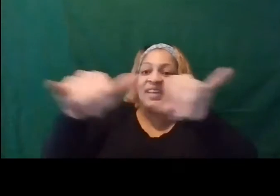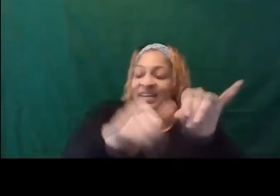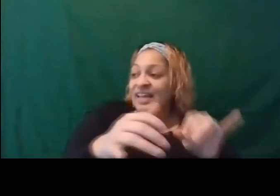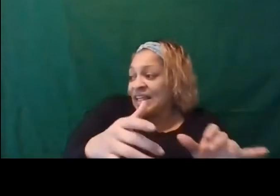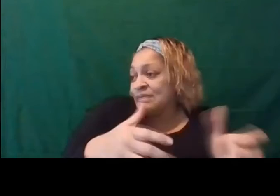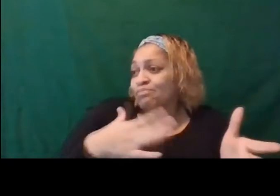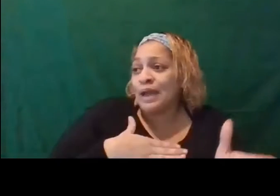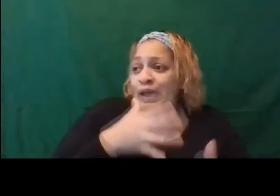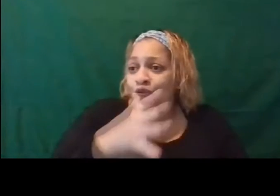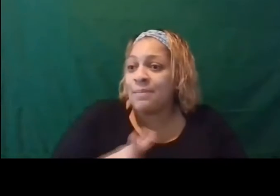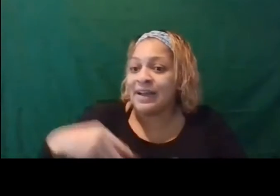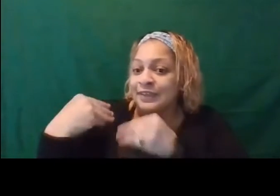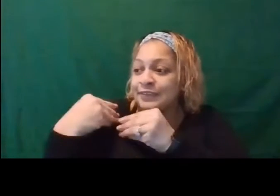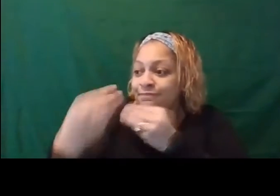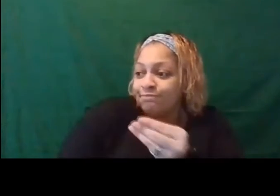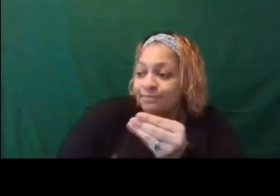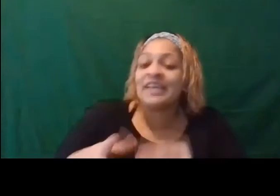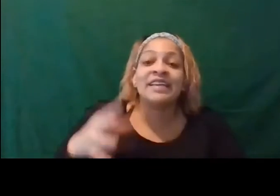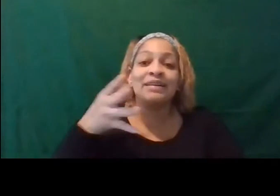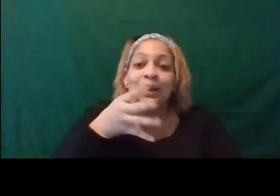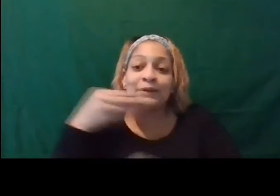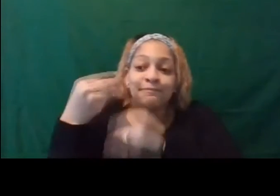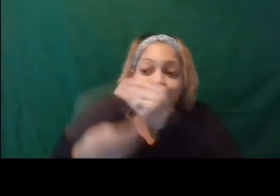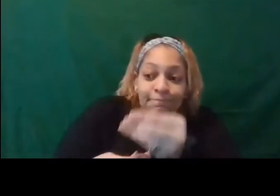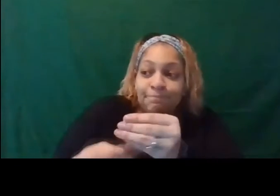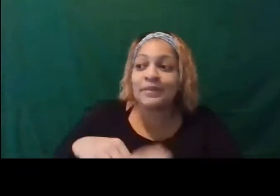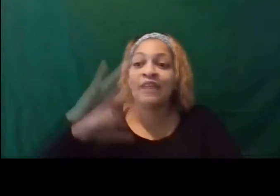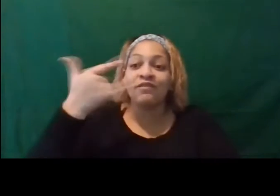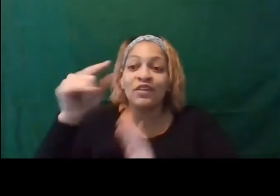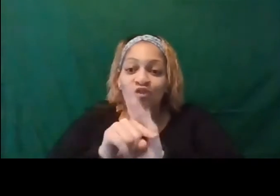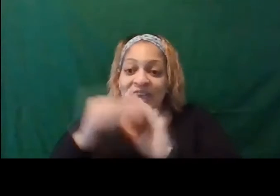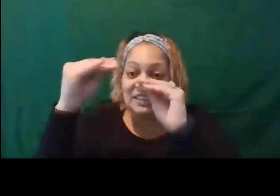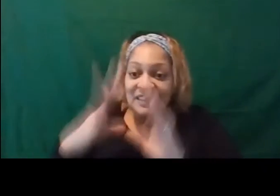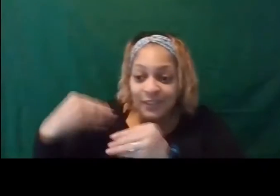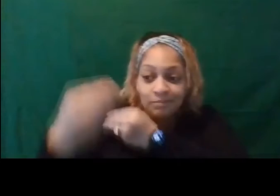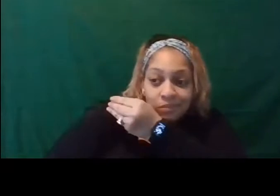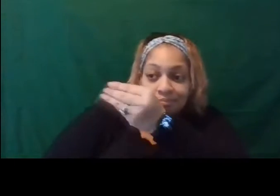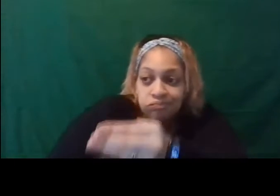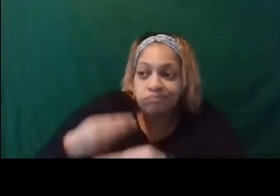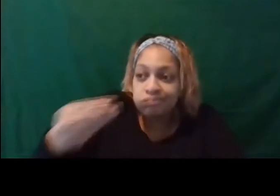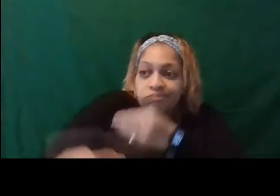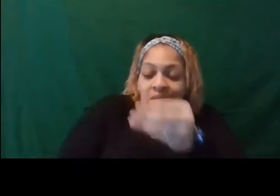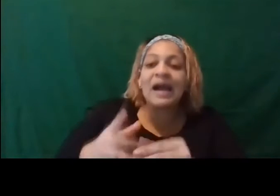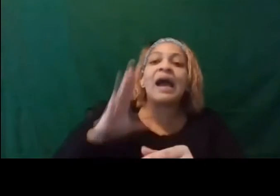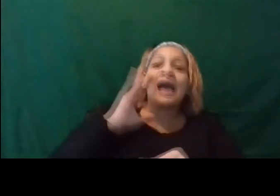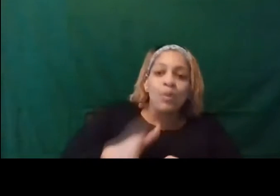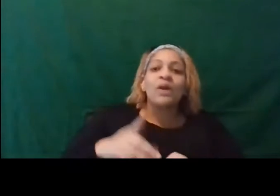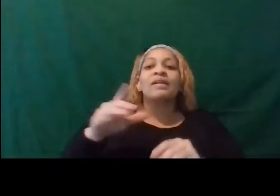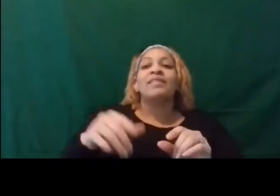what my grandmother taught me. That's what my mom and dad taught me. That's what my 5th grade teacher taught me. So I'm going to keep on perpetuating the same